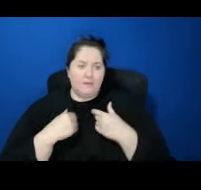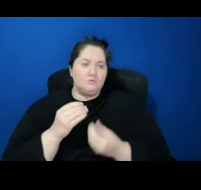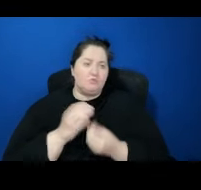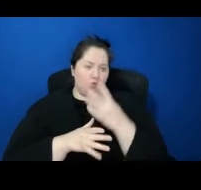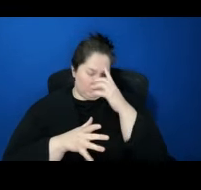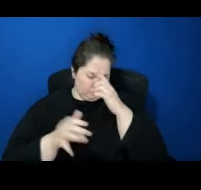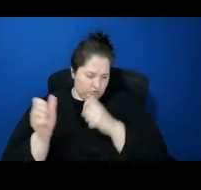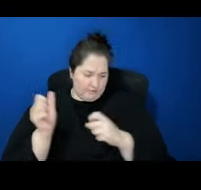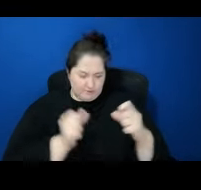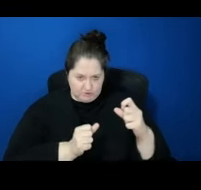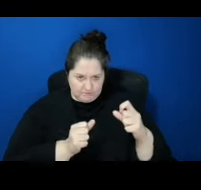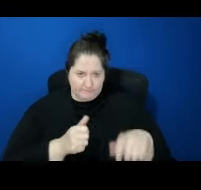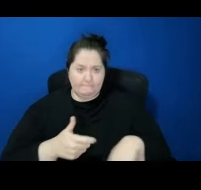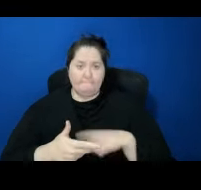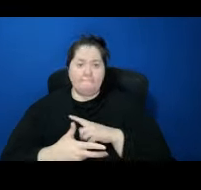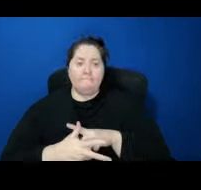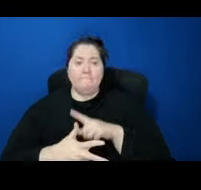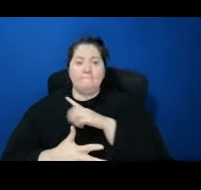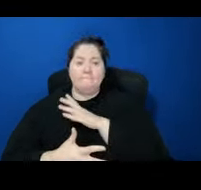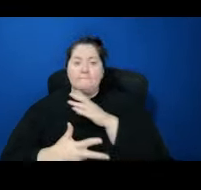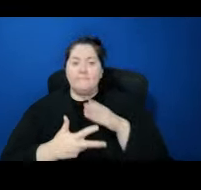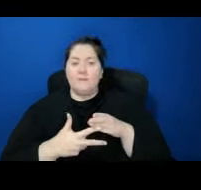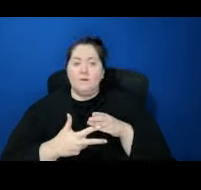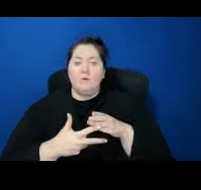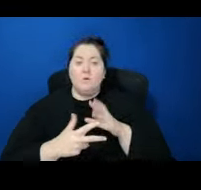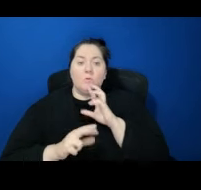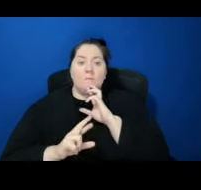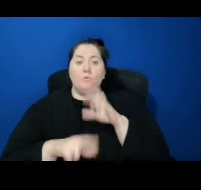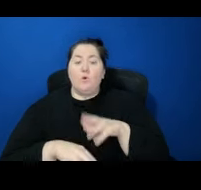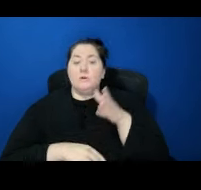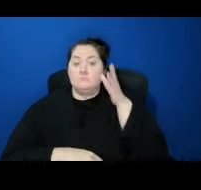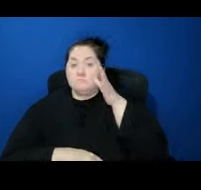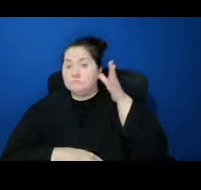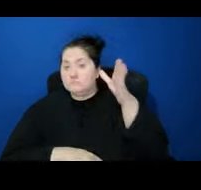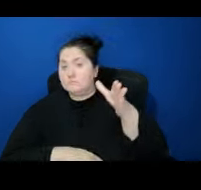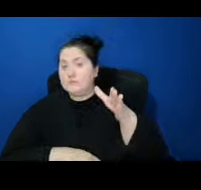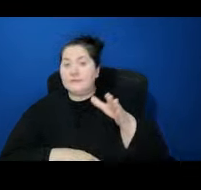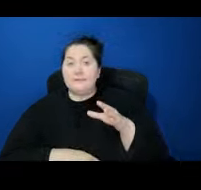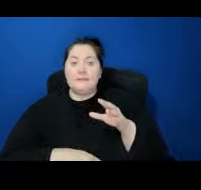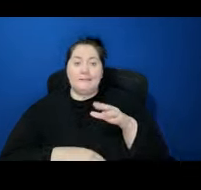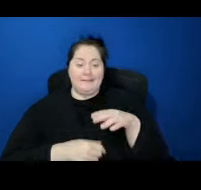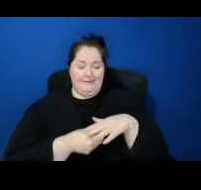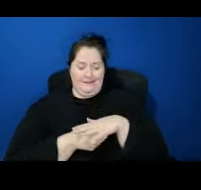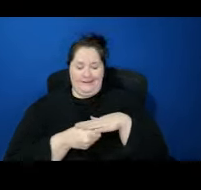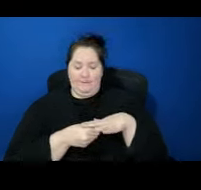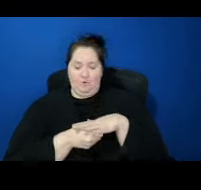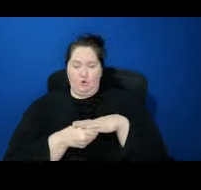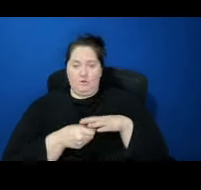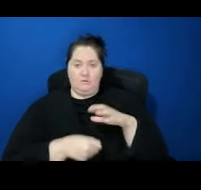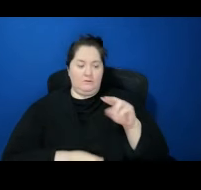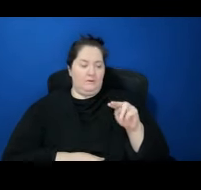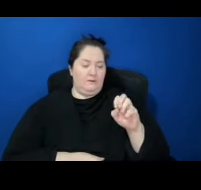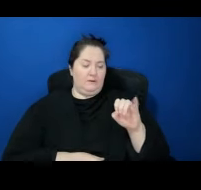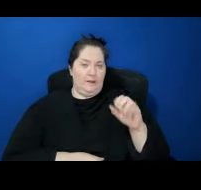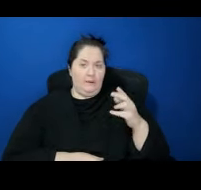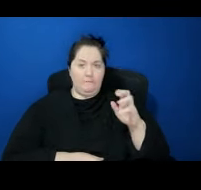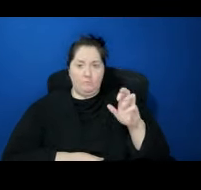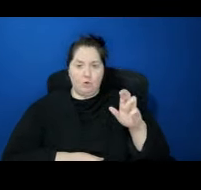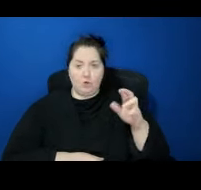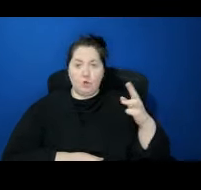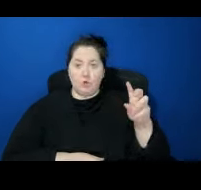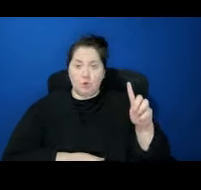strategy, a report on the future of neighborhood residential zoning to comply with a new state law